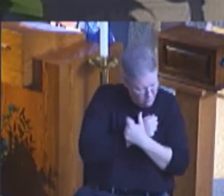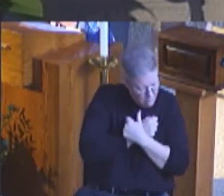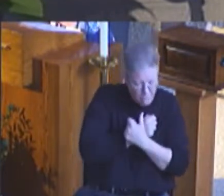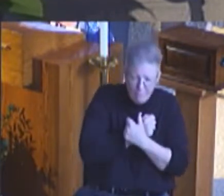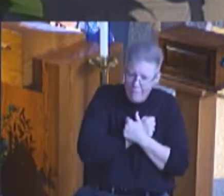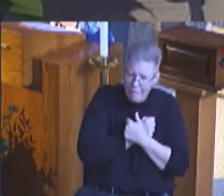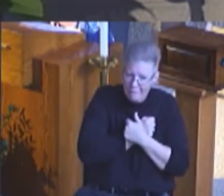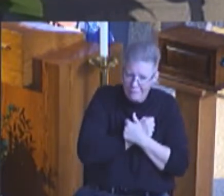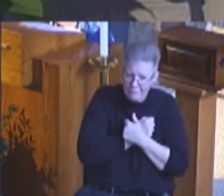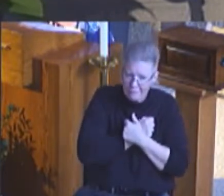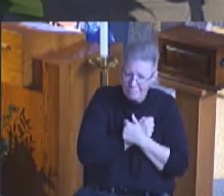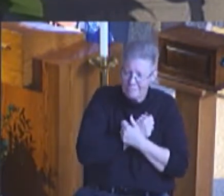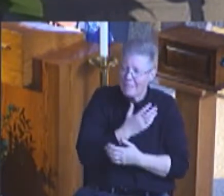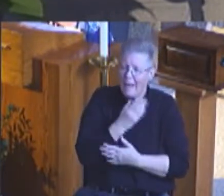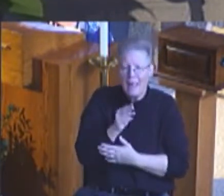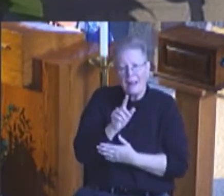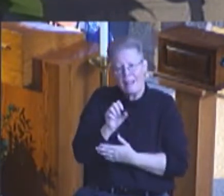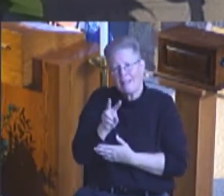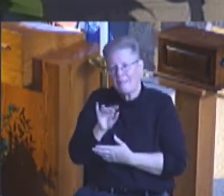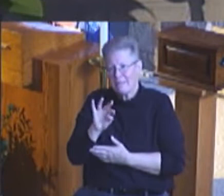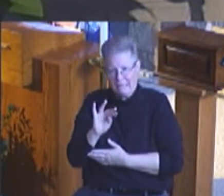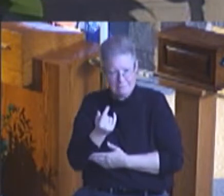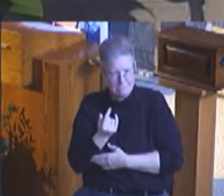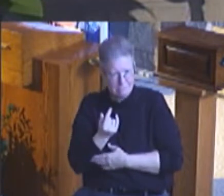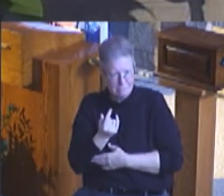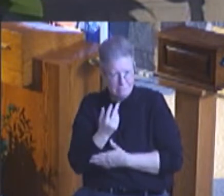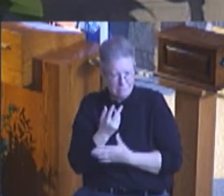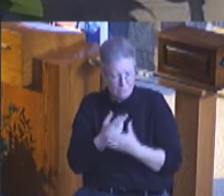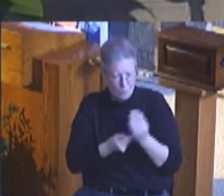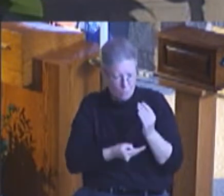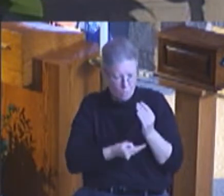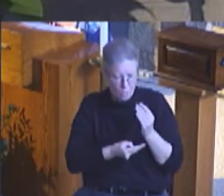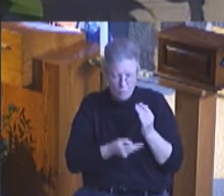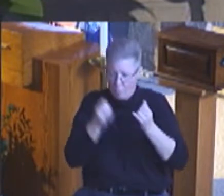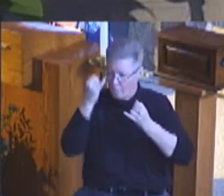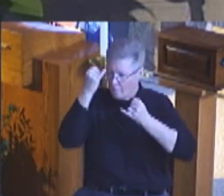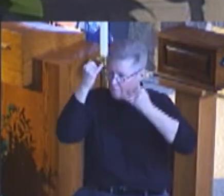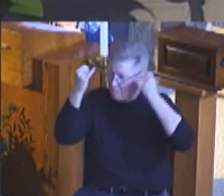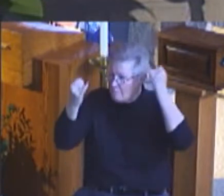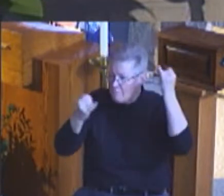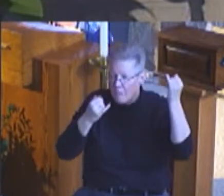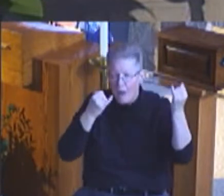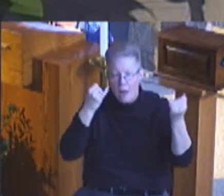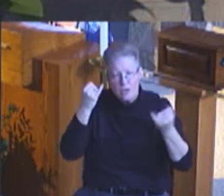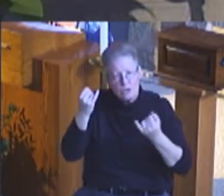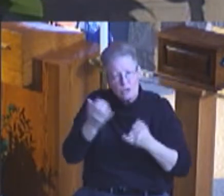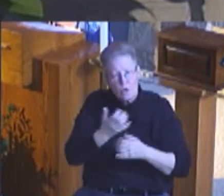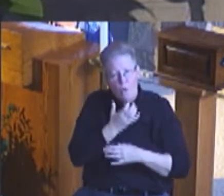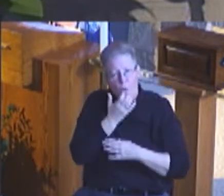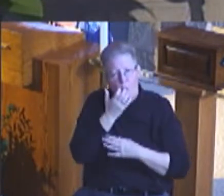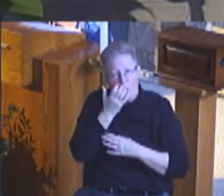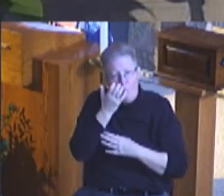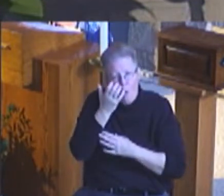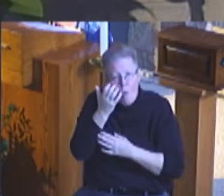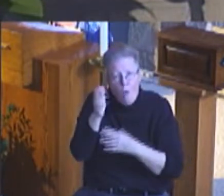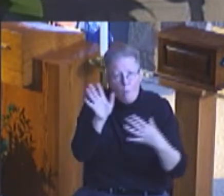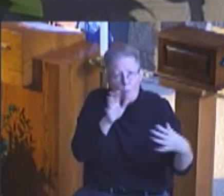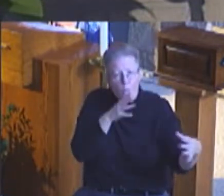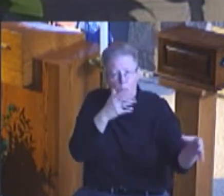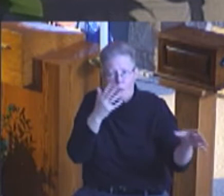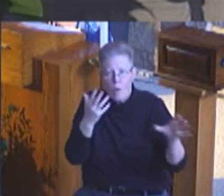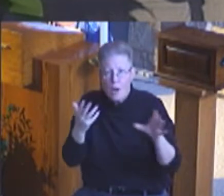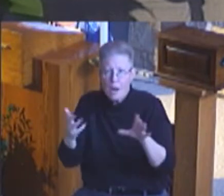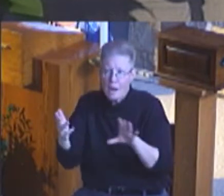Imagine that a slow, warm wind has entered this room, and it works its way around you as